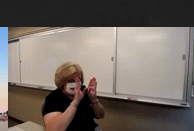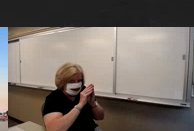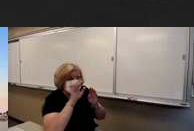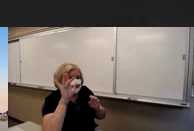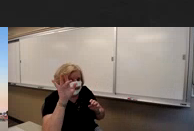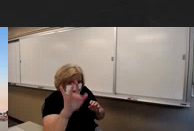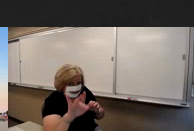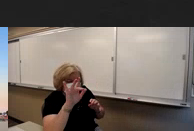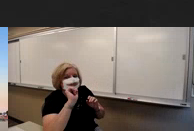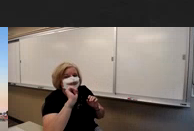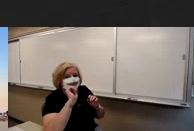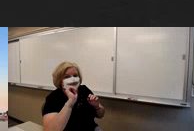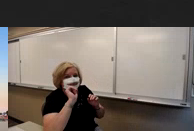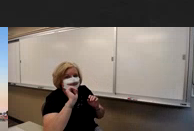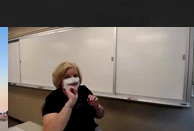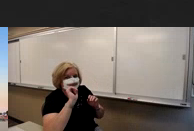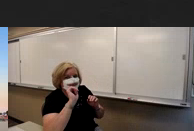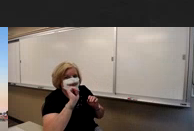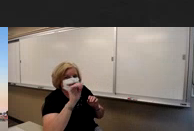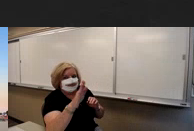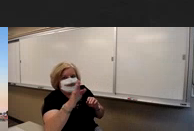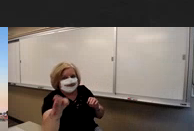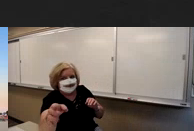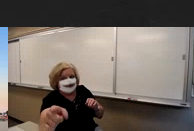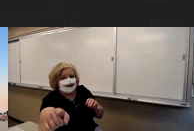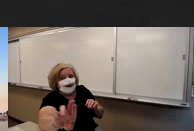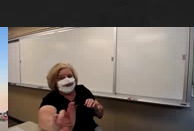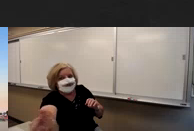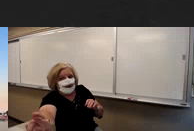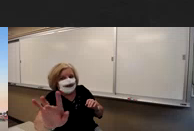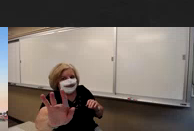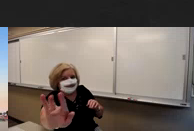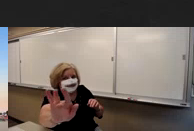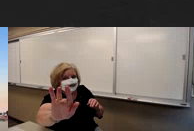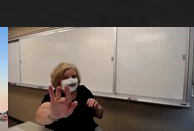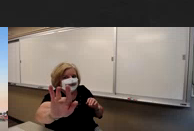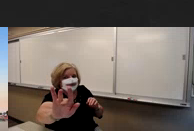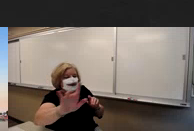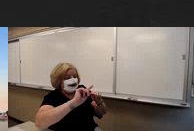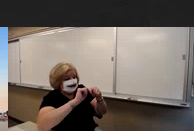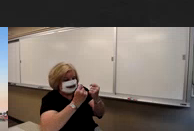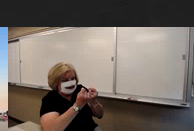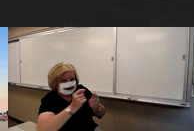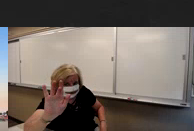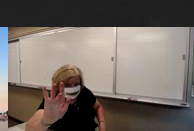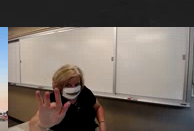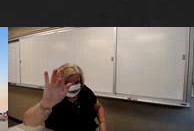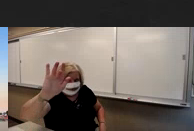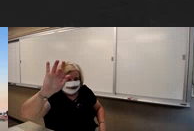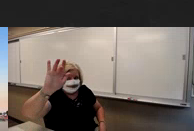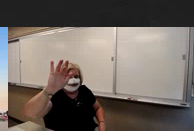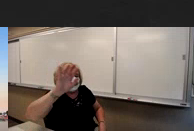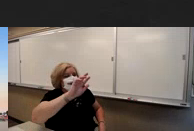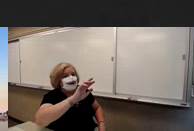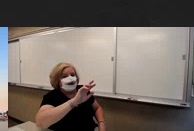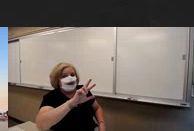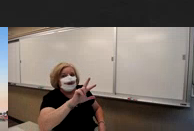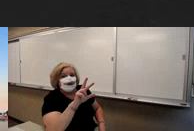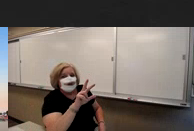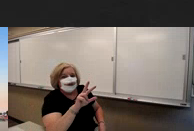okay? And then there's a button on the right side. So you go to Teams right here, right, third icon